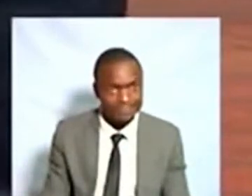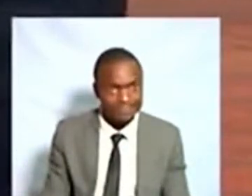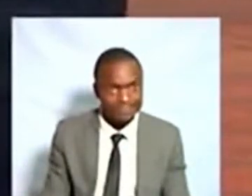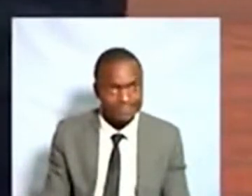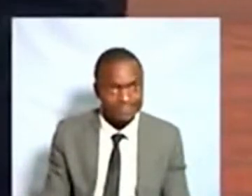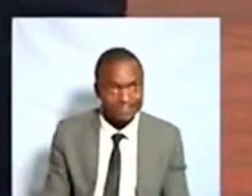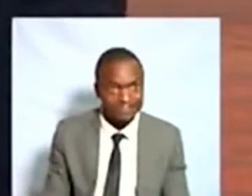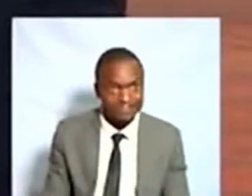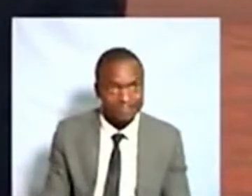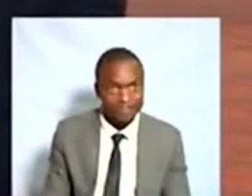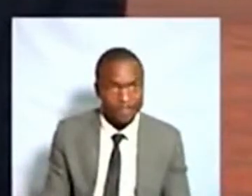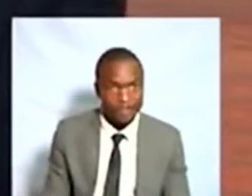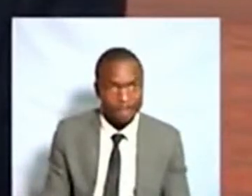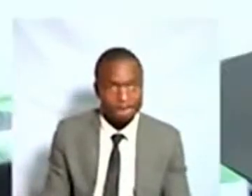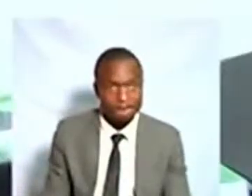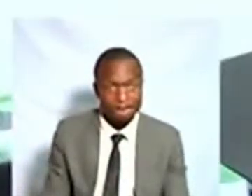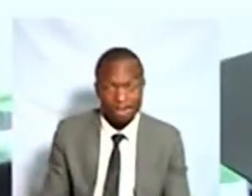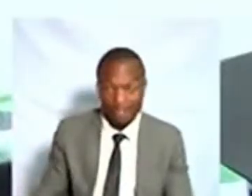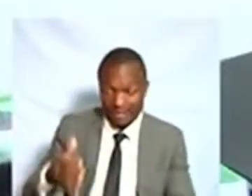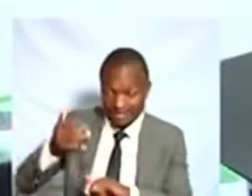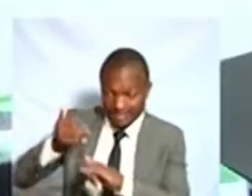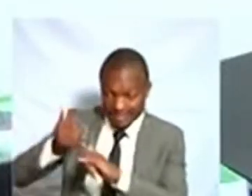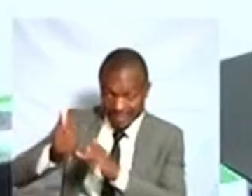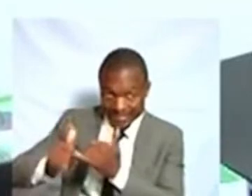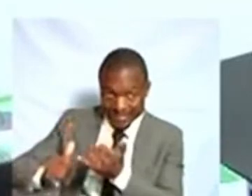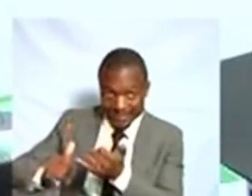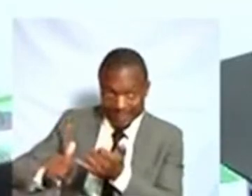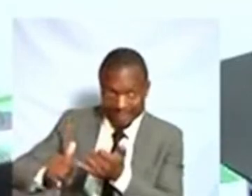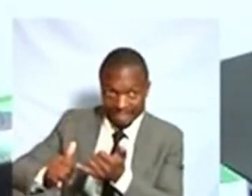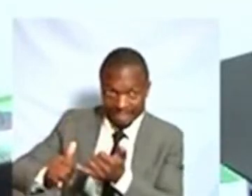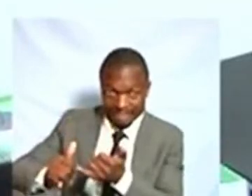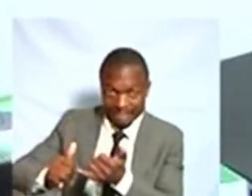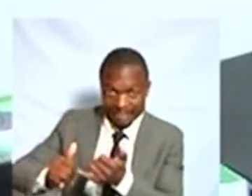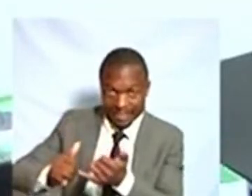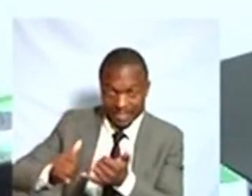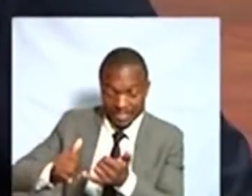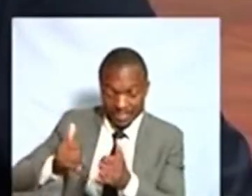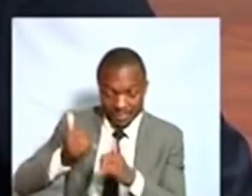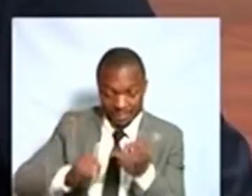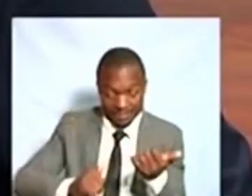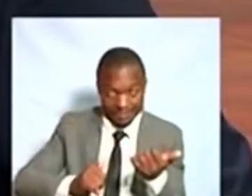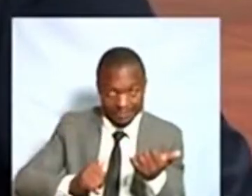But, The last, yes. it's on the last one.